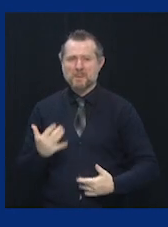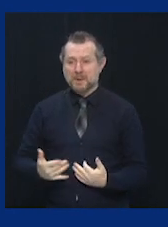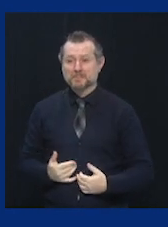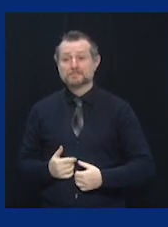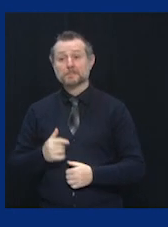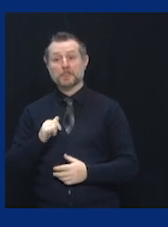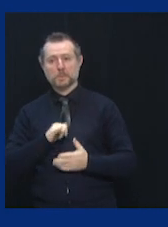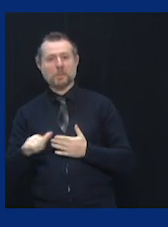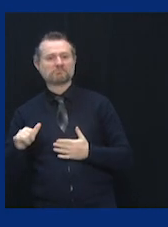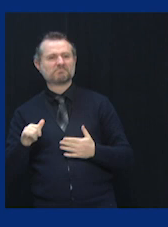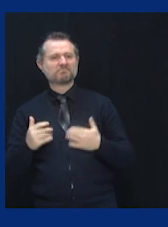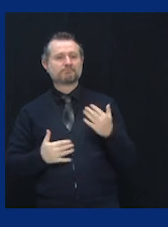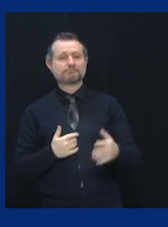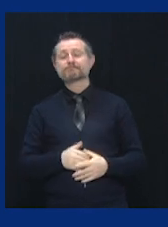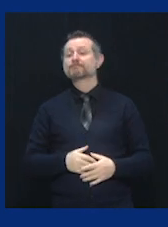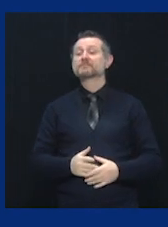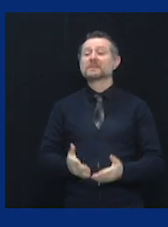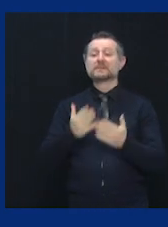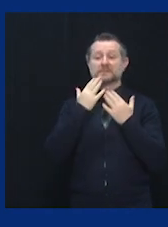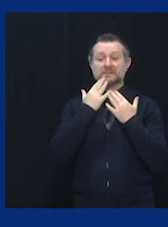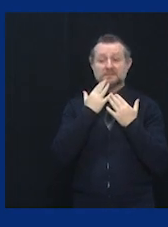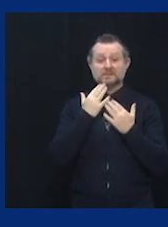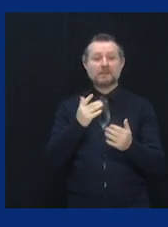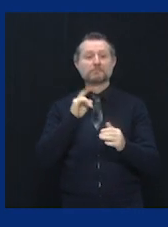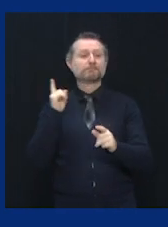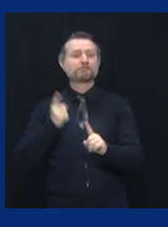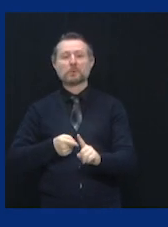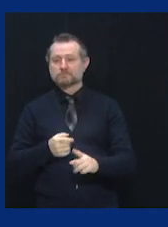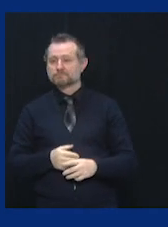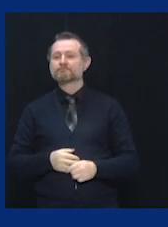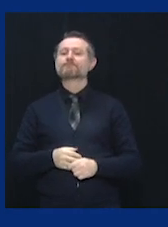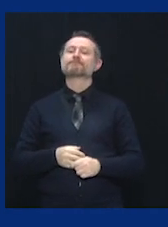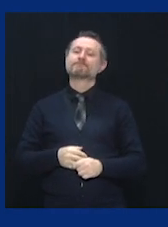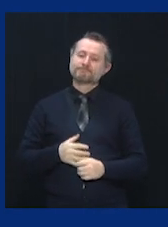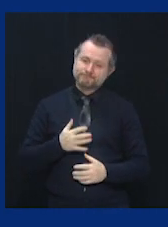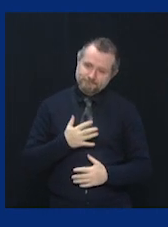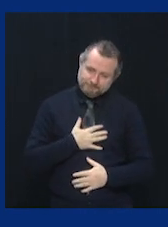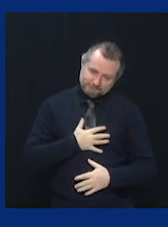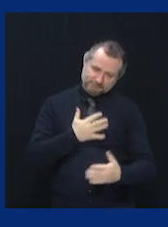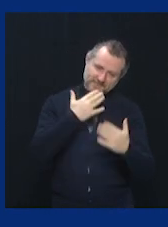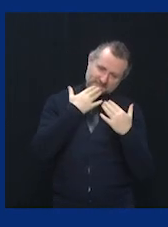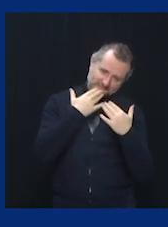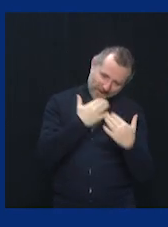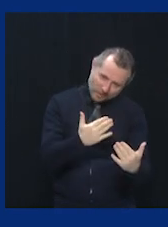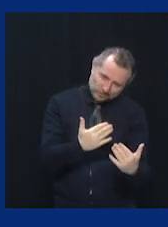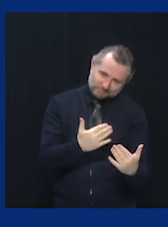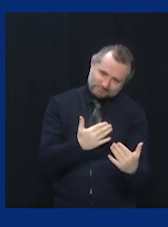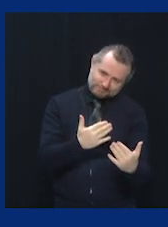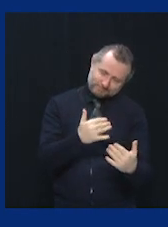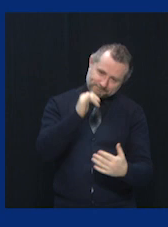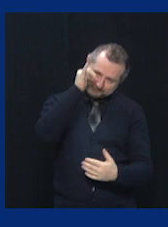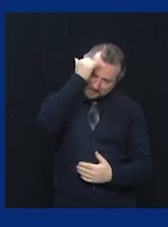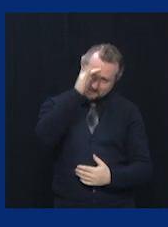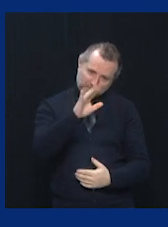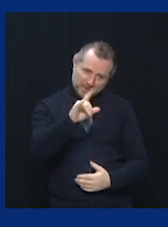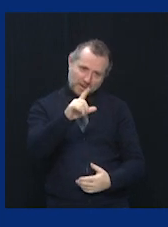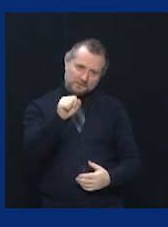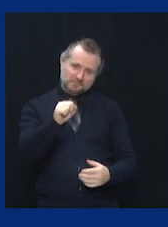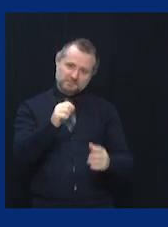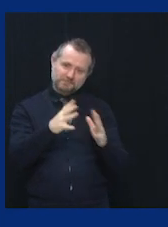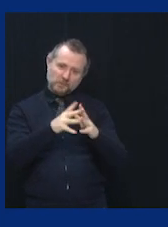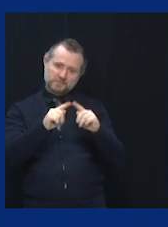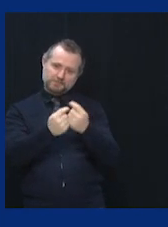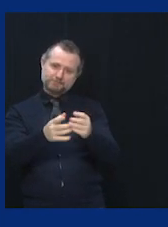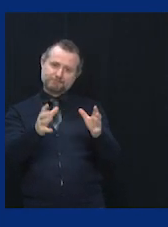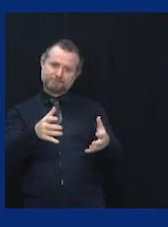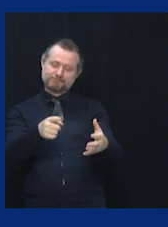And then last point, I want to thank the Buffalo Bills